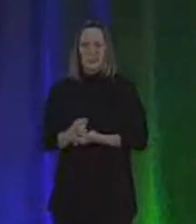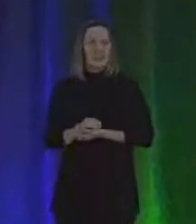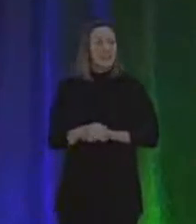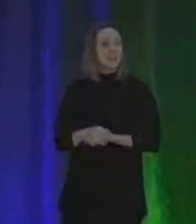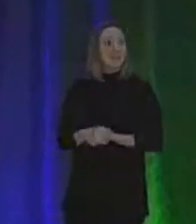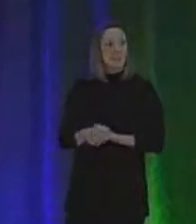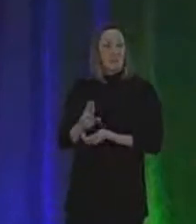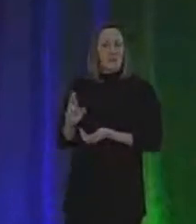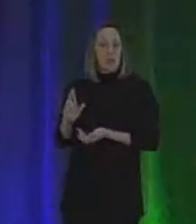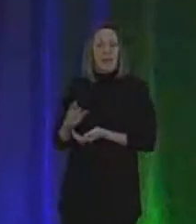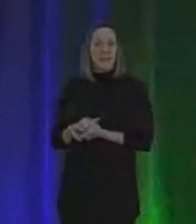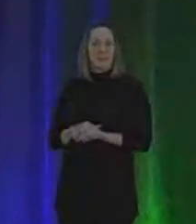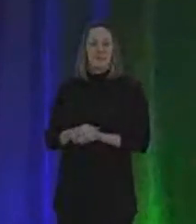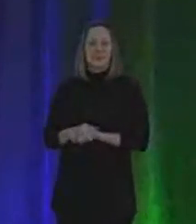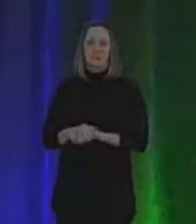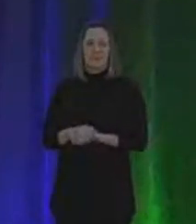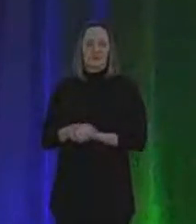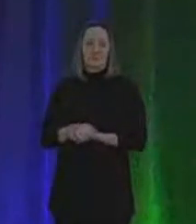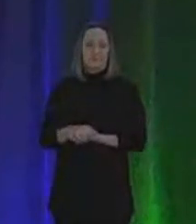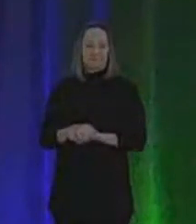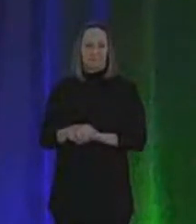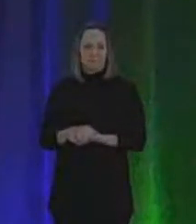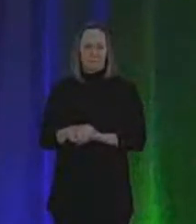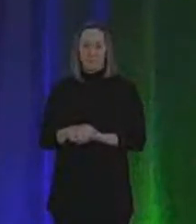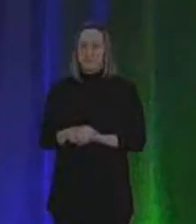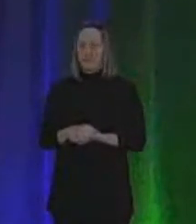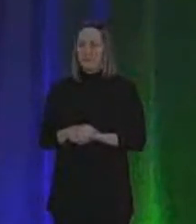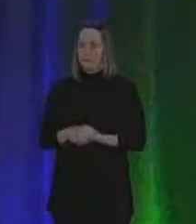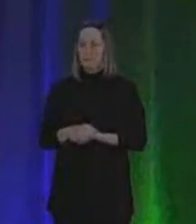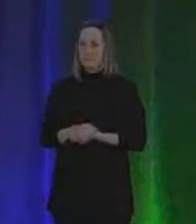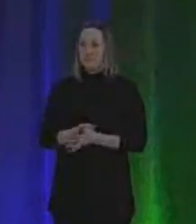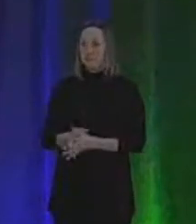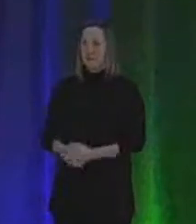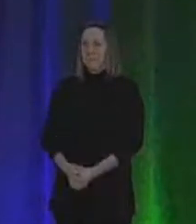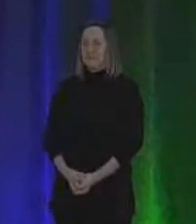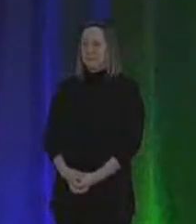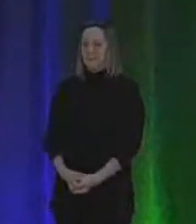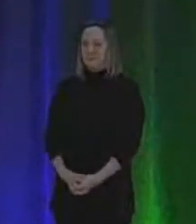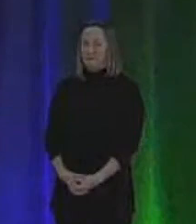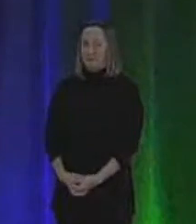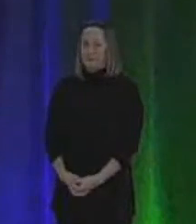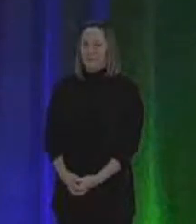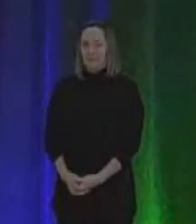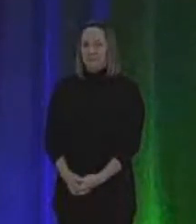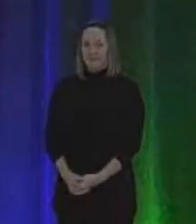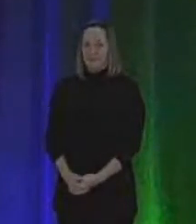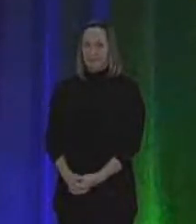to the right of it? Okay, let's try. Oops.